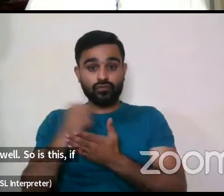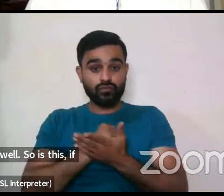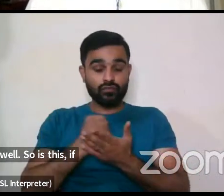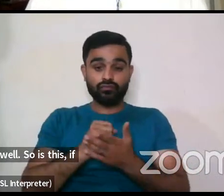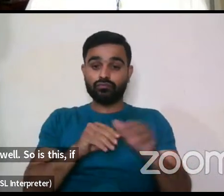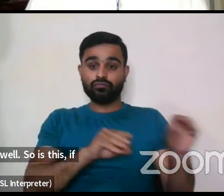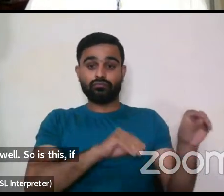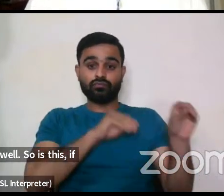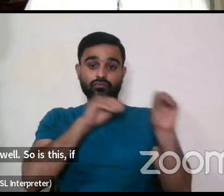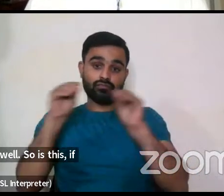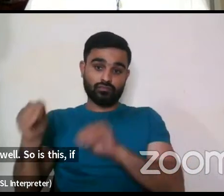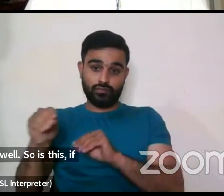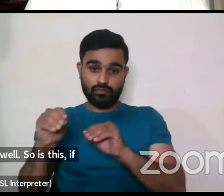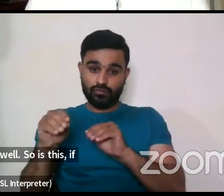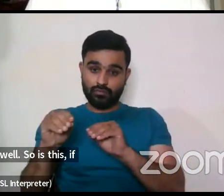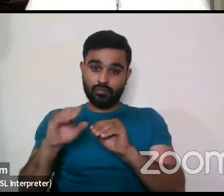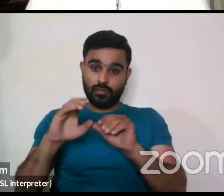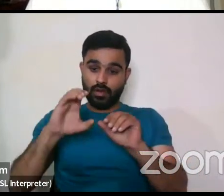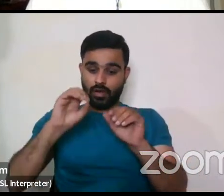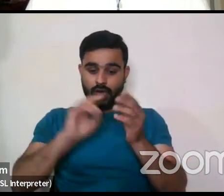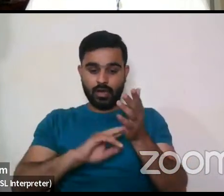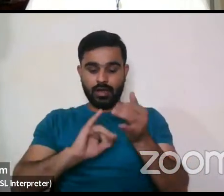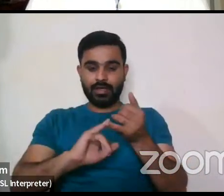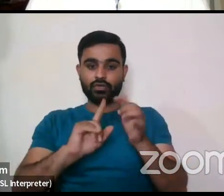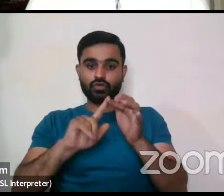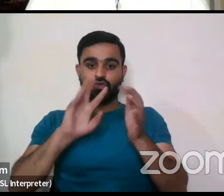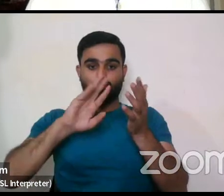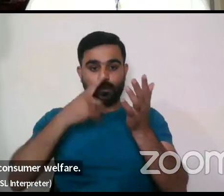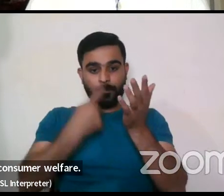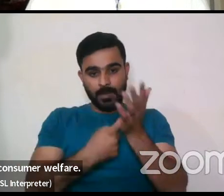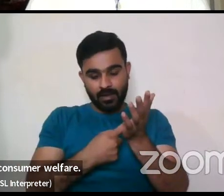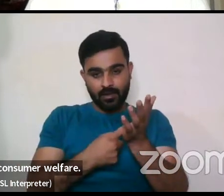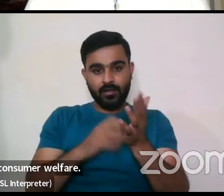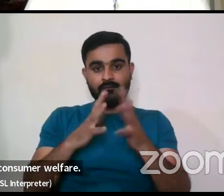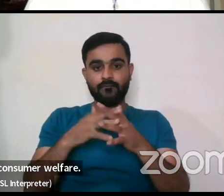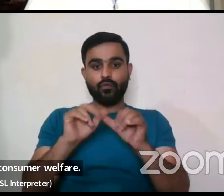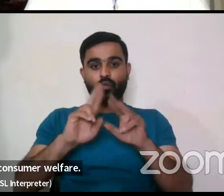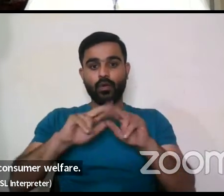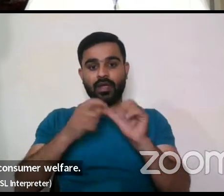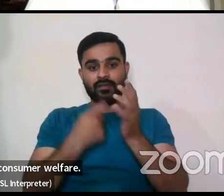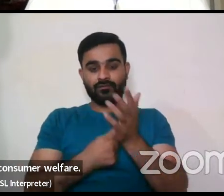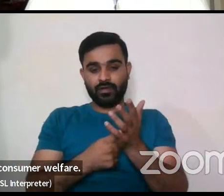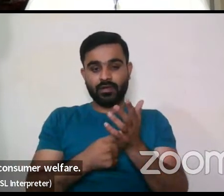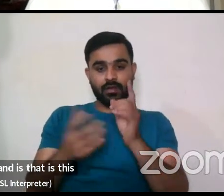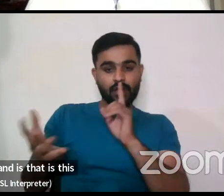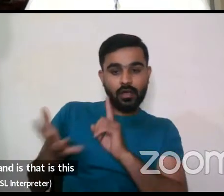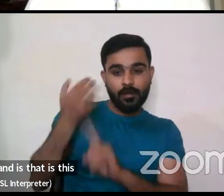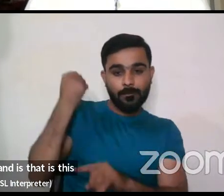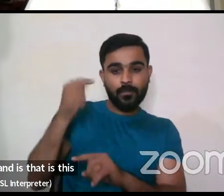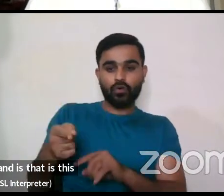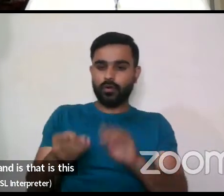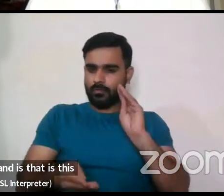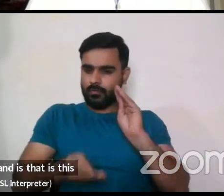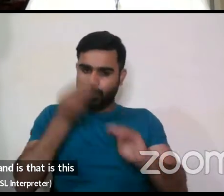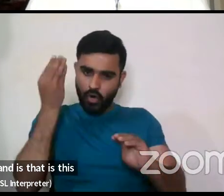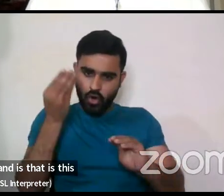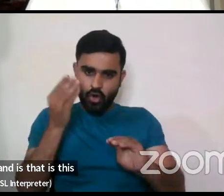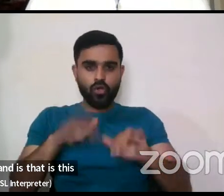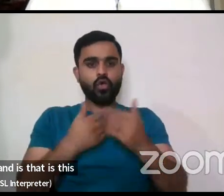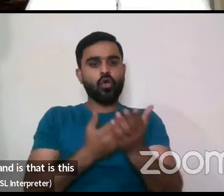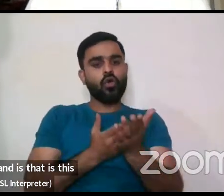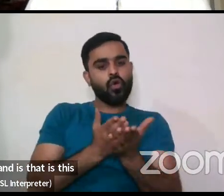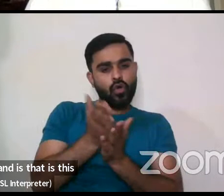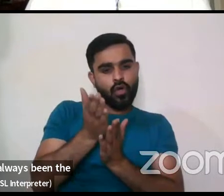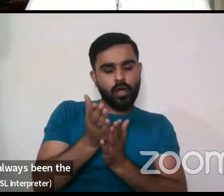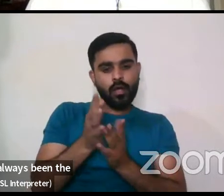shift away from a consumer welfare approach, what I would like to understand is that, is this going to be a shift so much, or is this always been